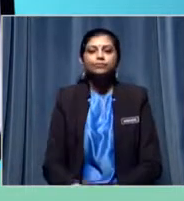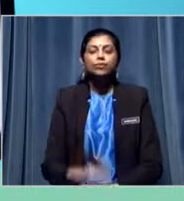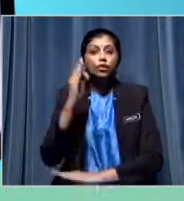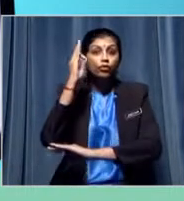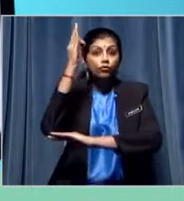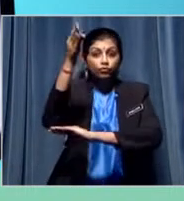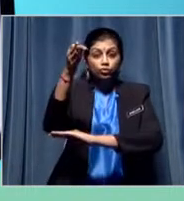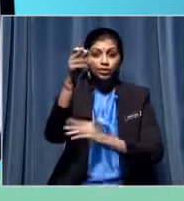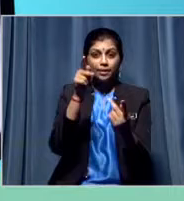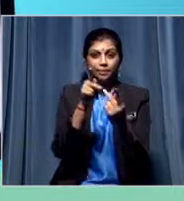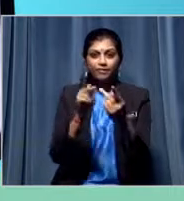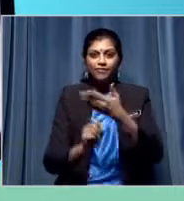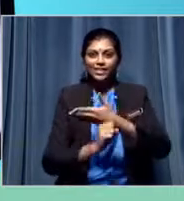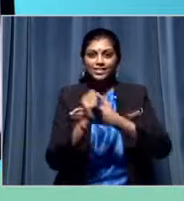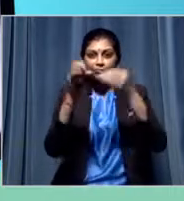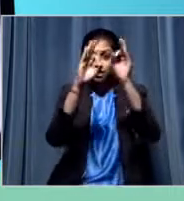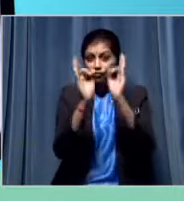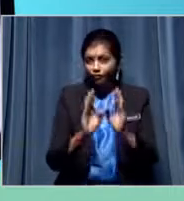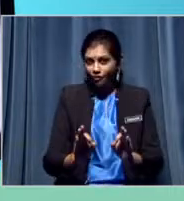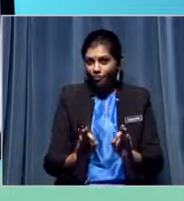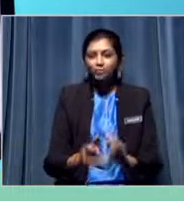future perfect simple form.